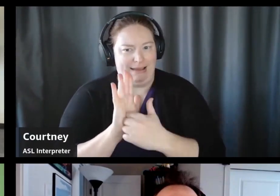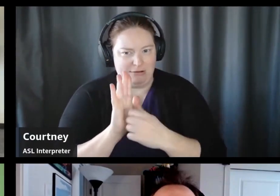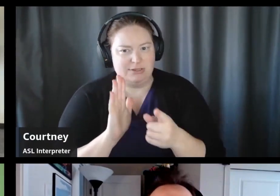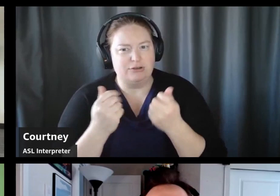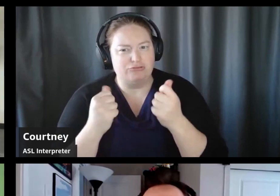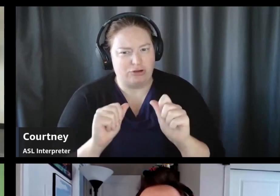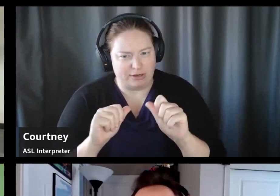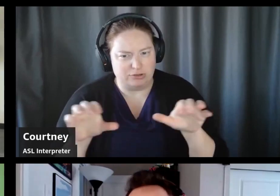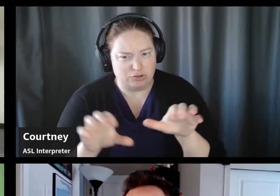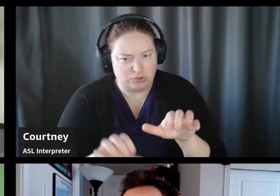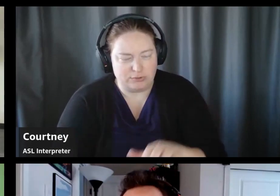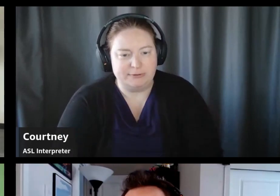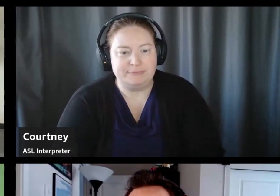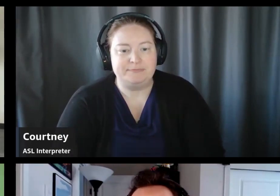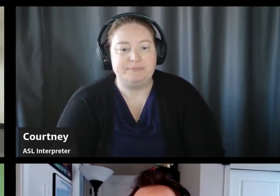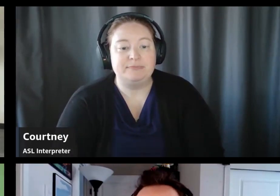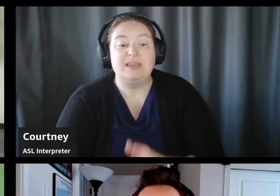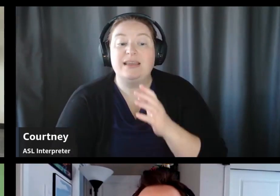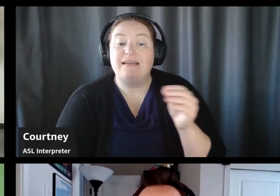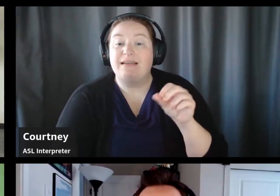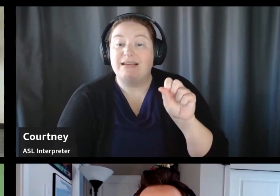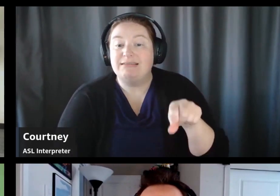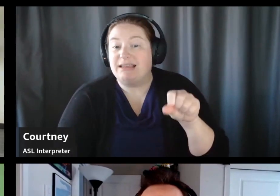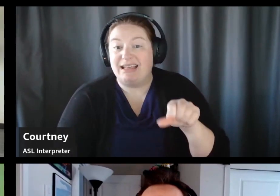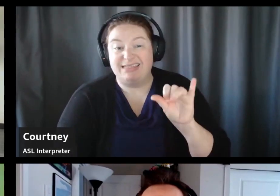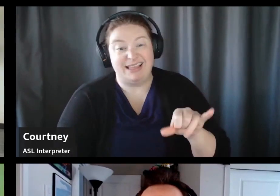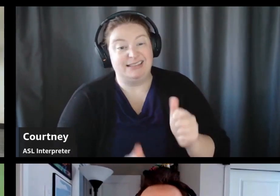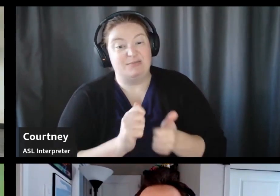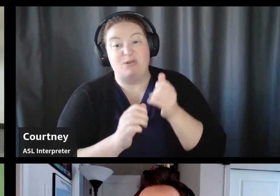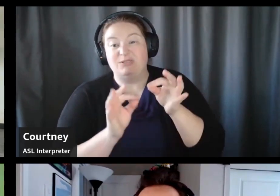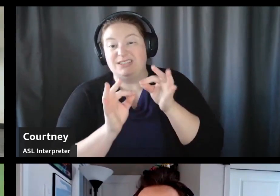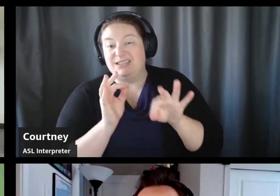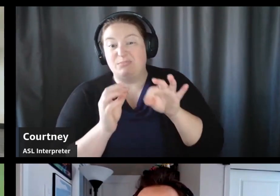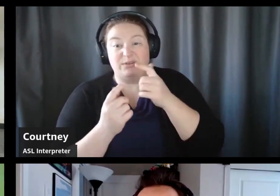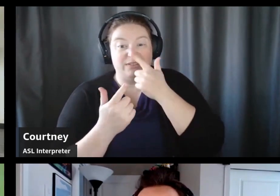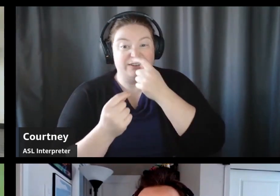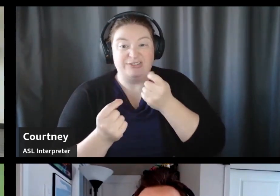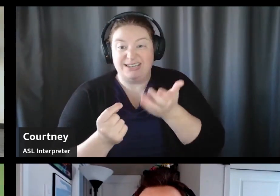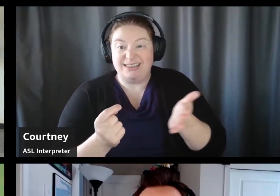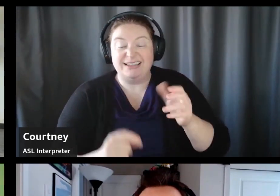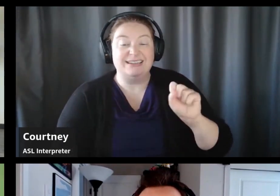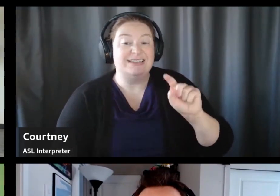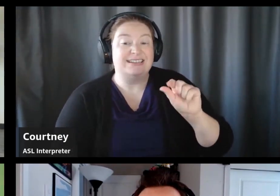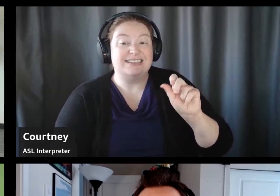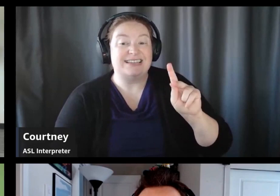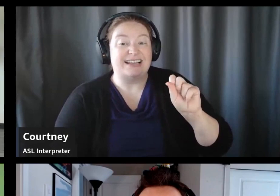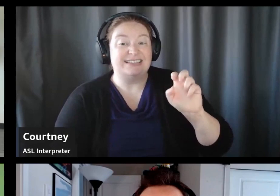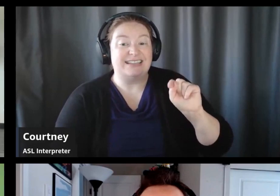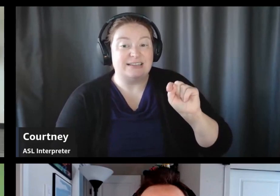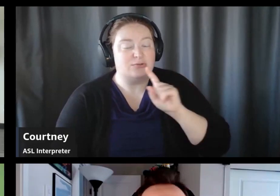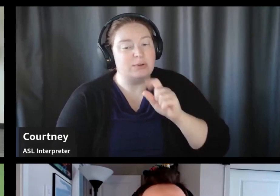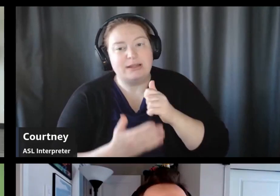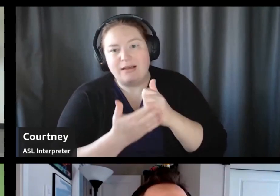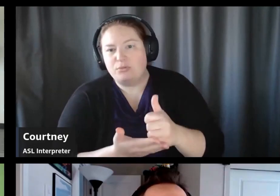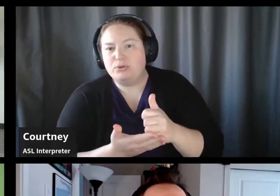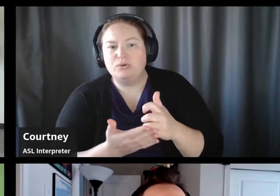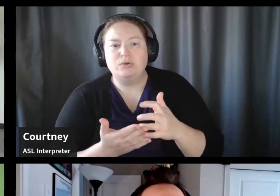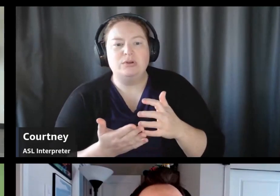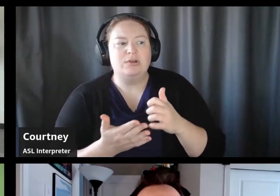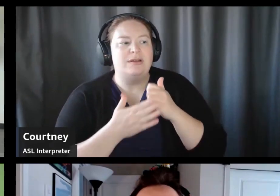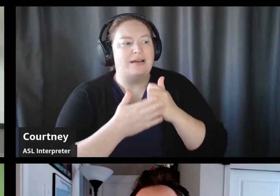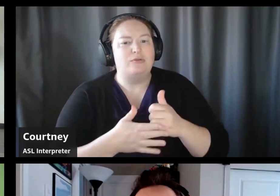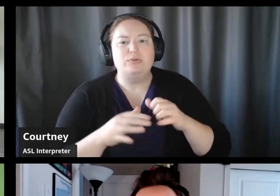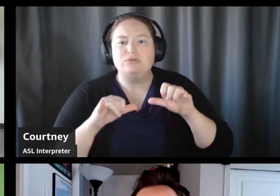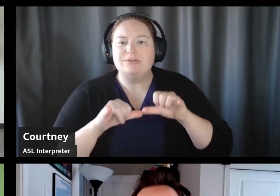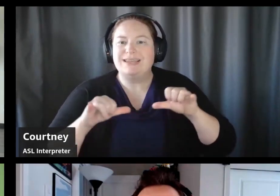go. Yeah, that's the most simplistic thing. So StackSet really helps you to it really helps you to scale up